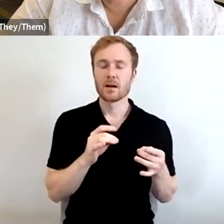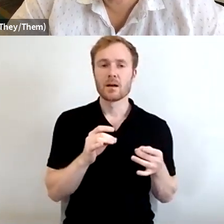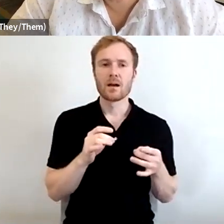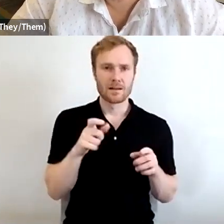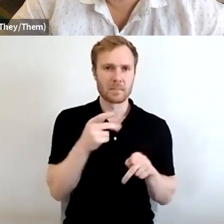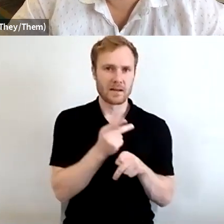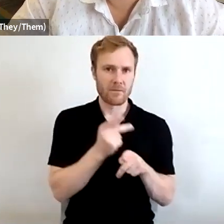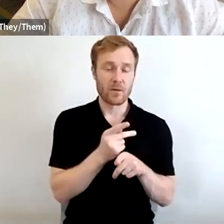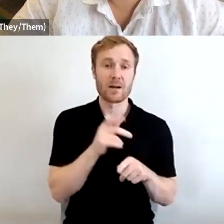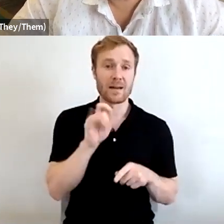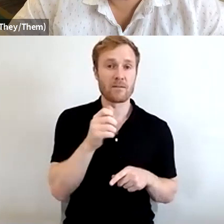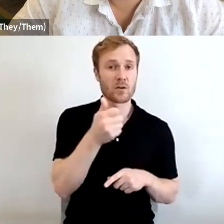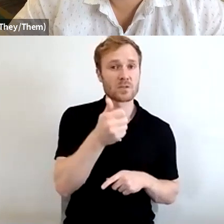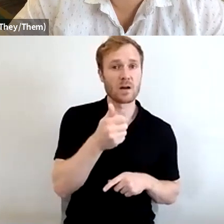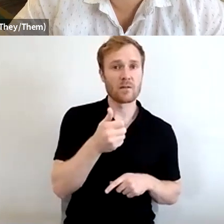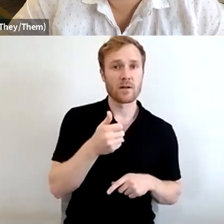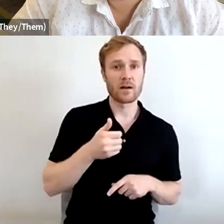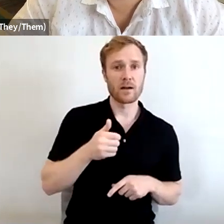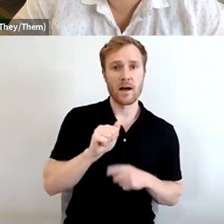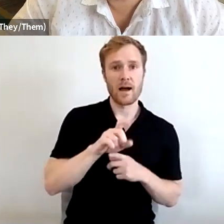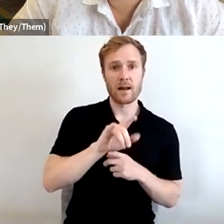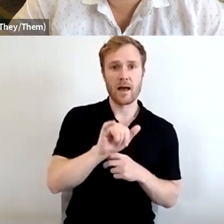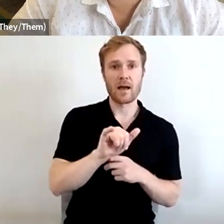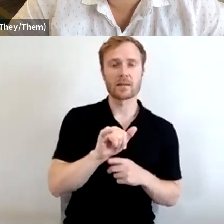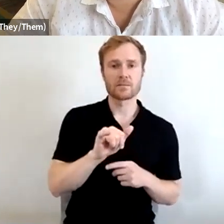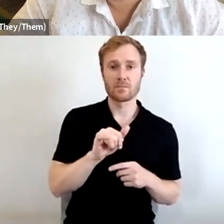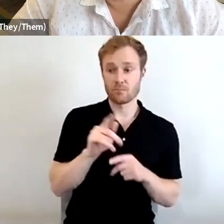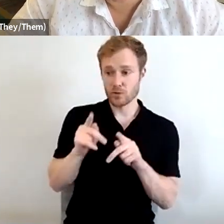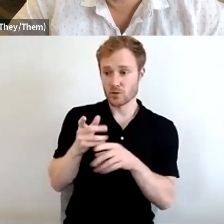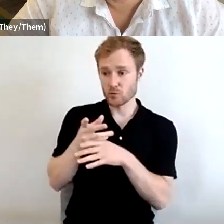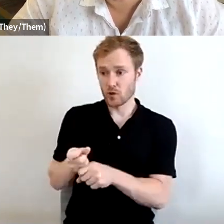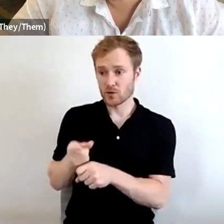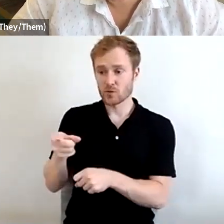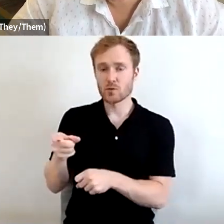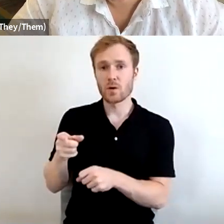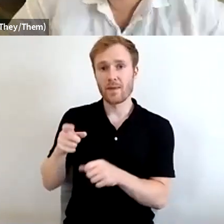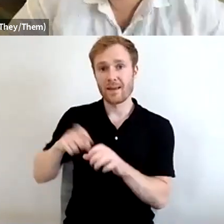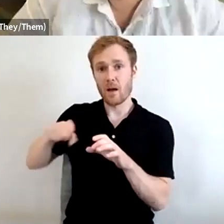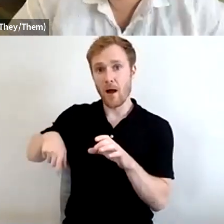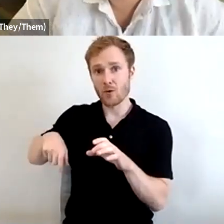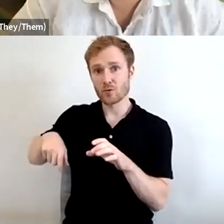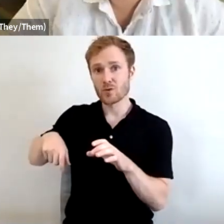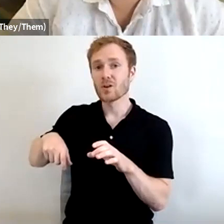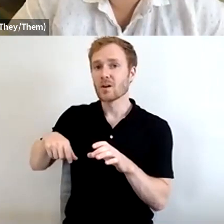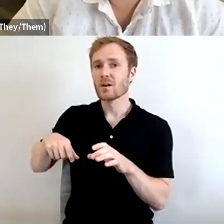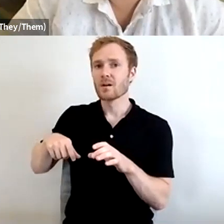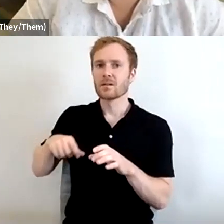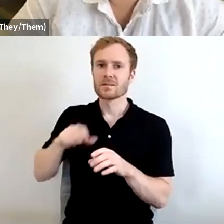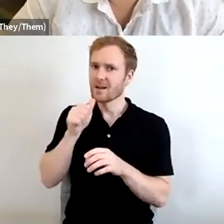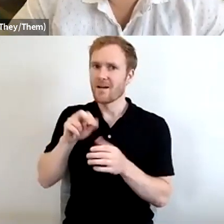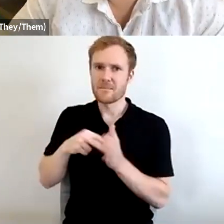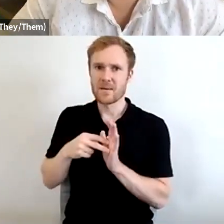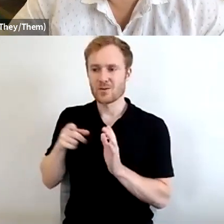person has trust in you and they come out to you, that doesn't mean that that's your information to share. Mm-hmm. Because young people are sometimes in